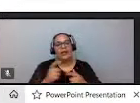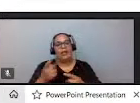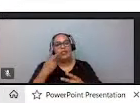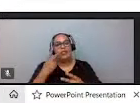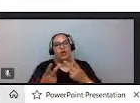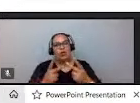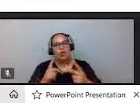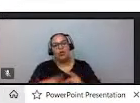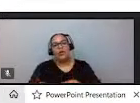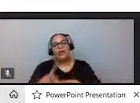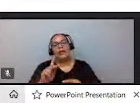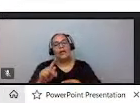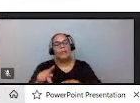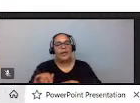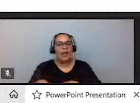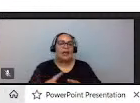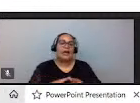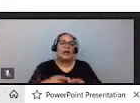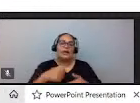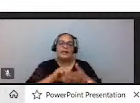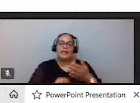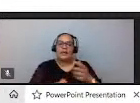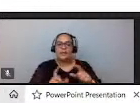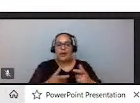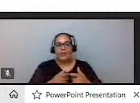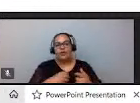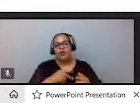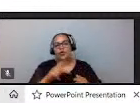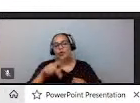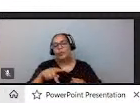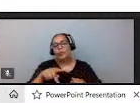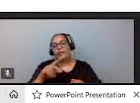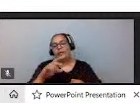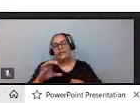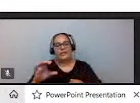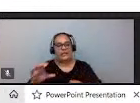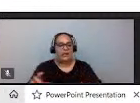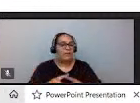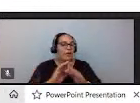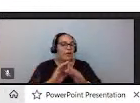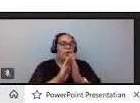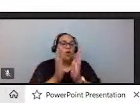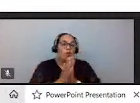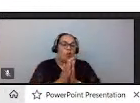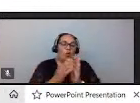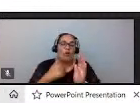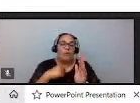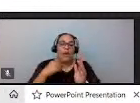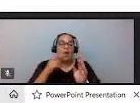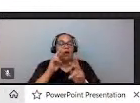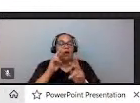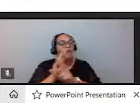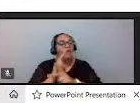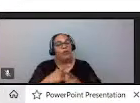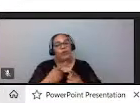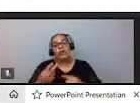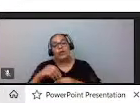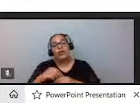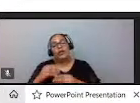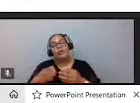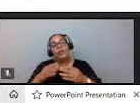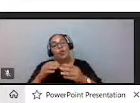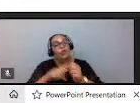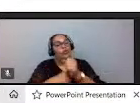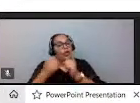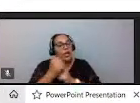at the kpis and the subcommittee then to the pcc's so over and above our oversight that we do within the port structures